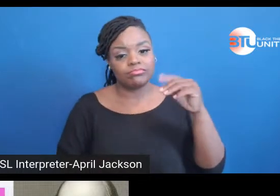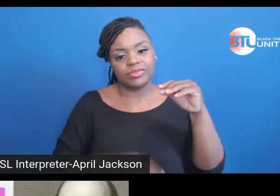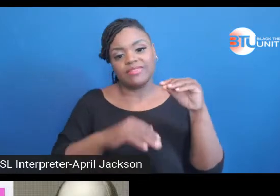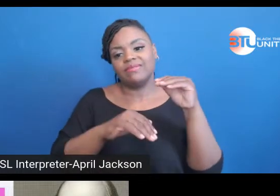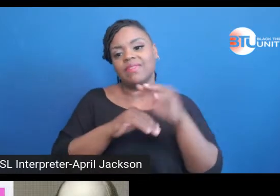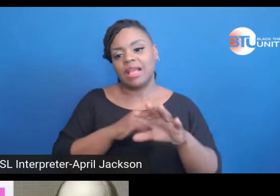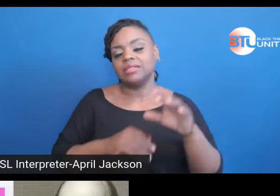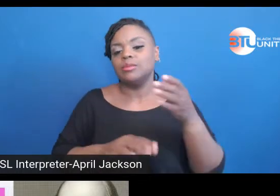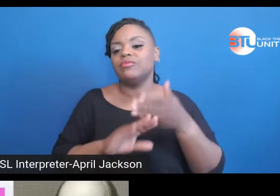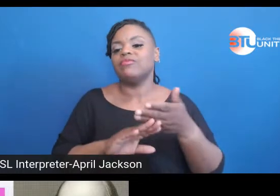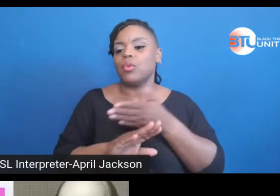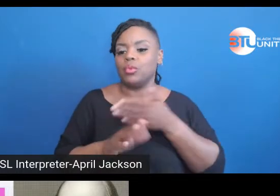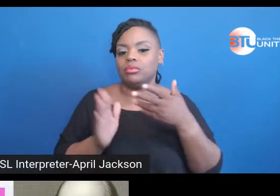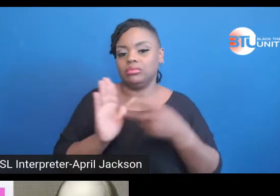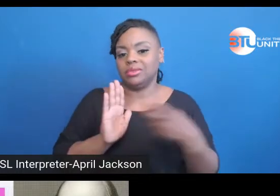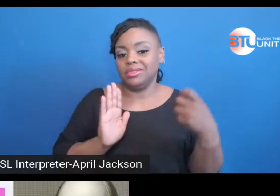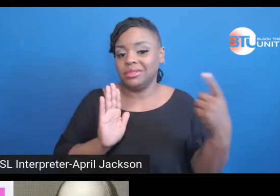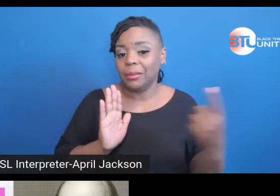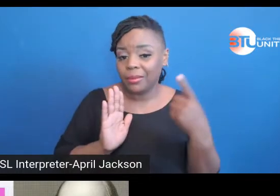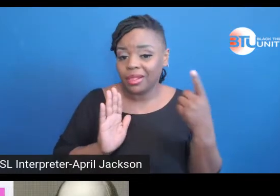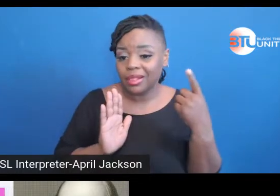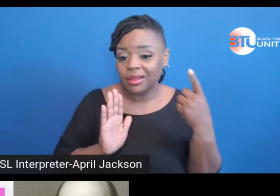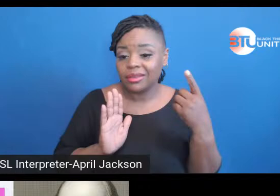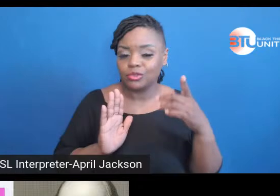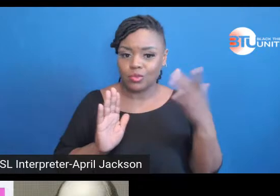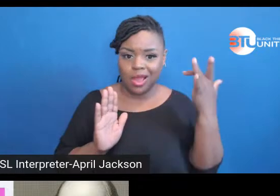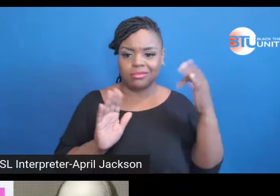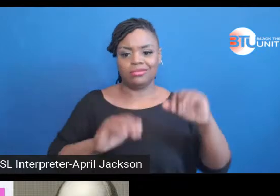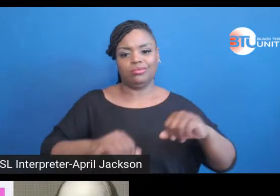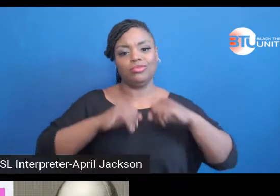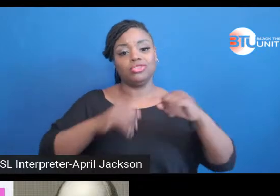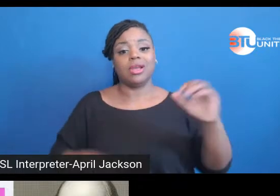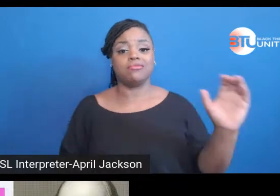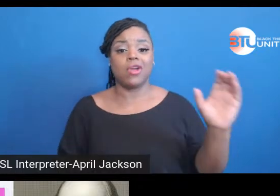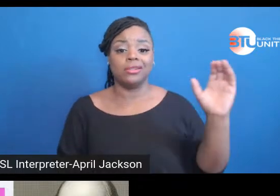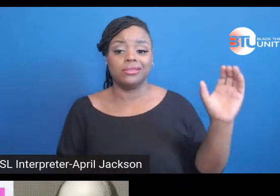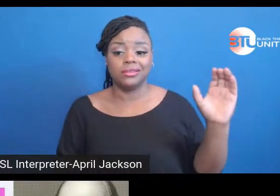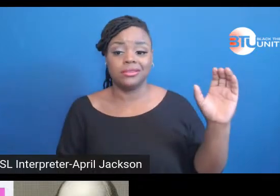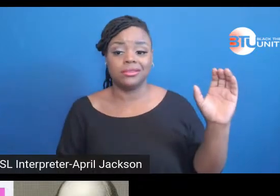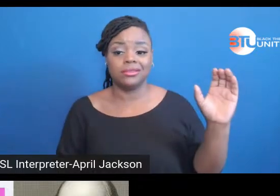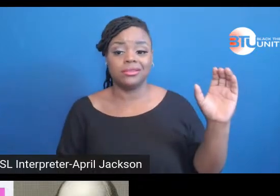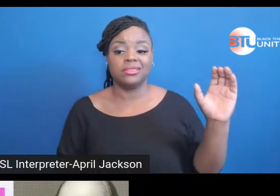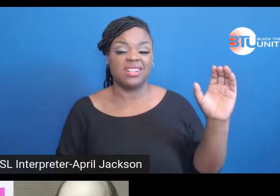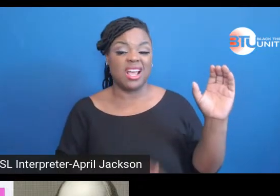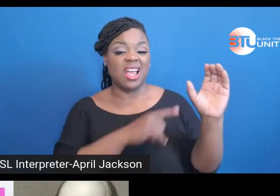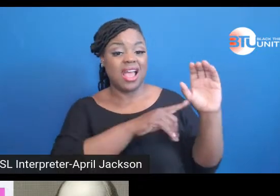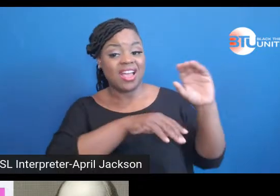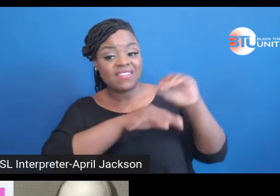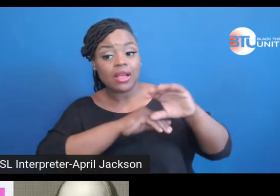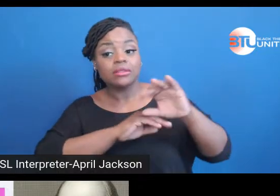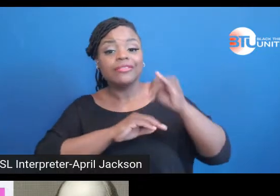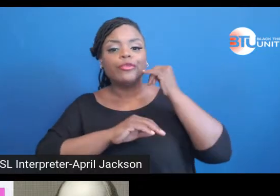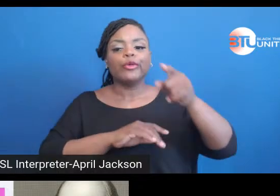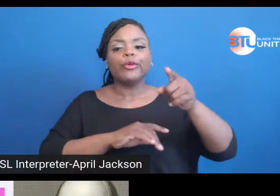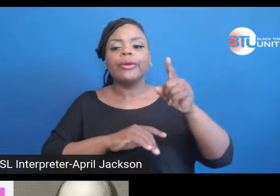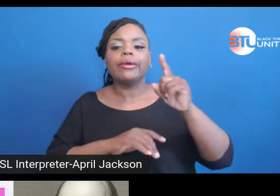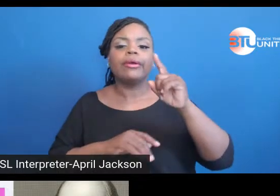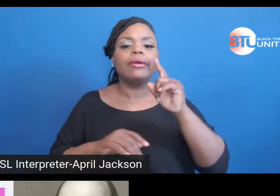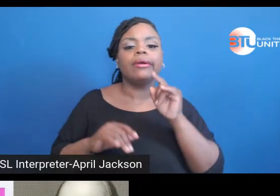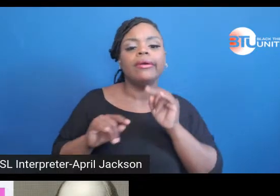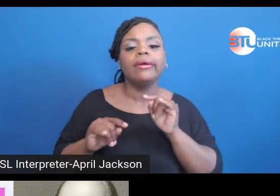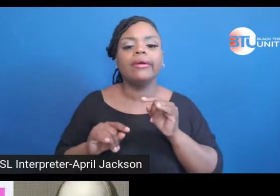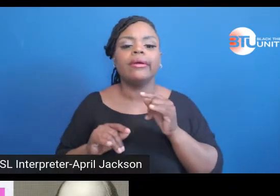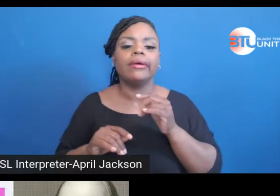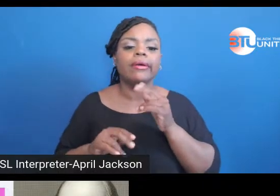use something that is protected by copyright. If you want to do a parody of a work that's protected